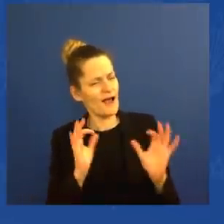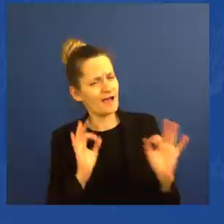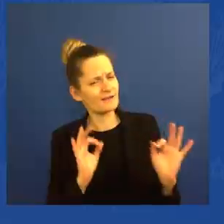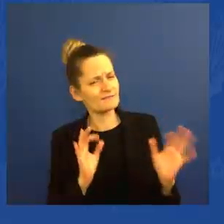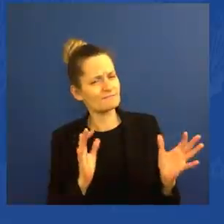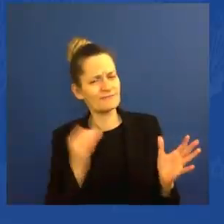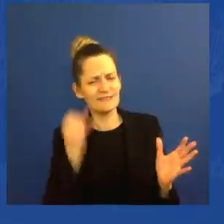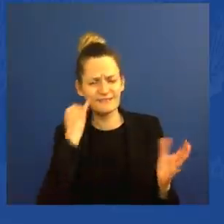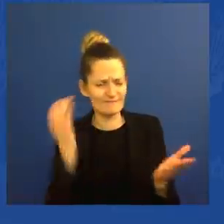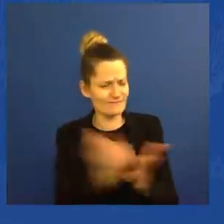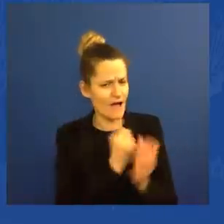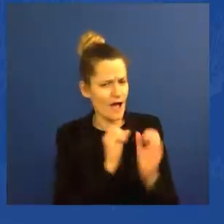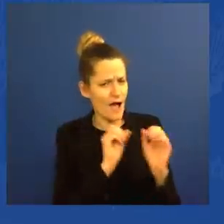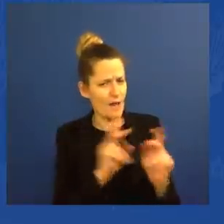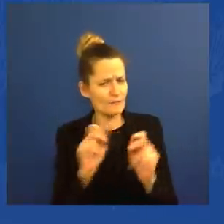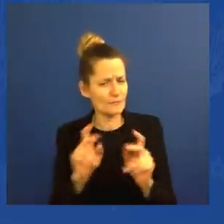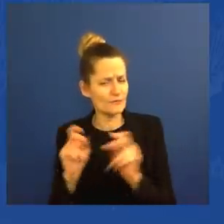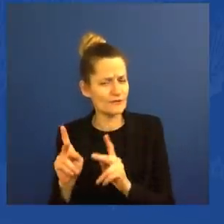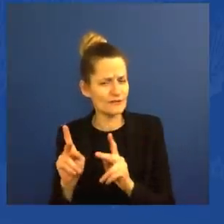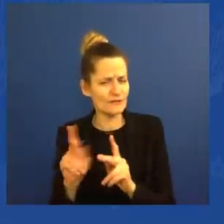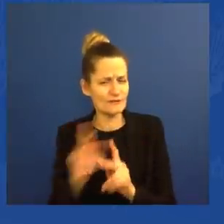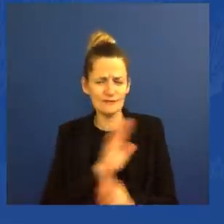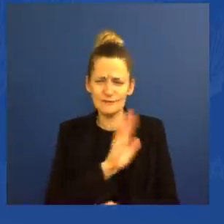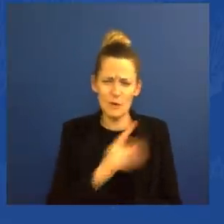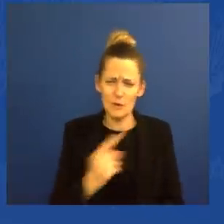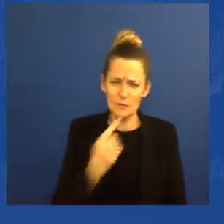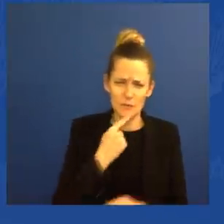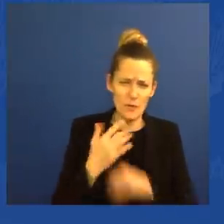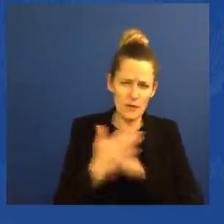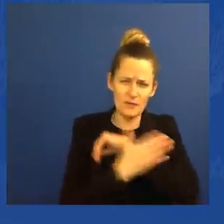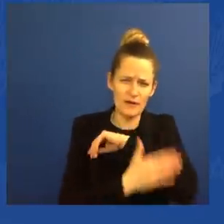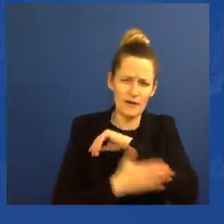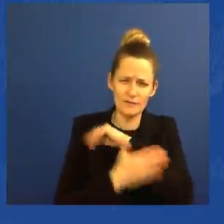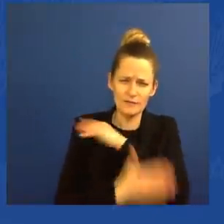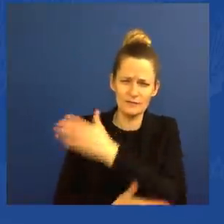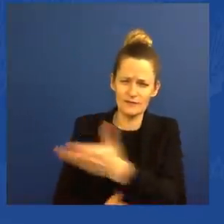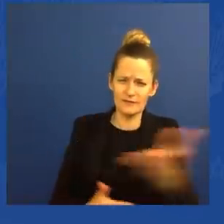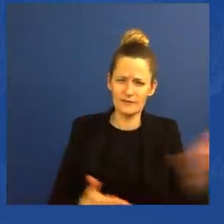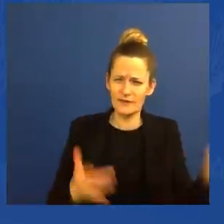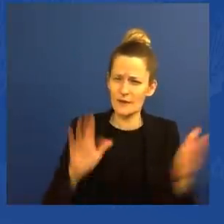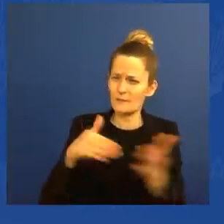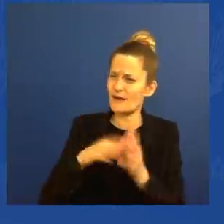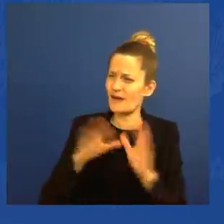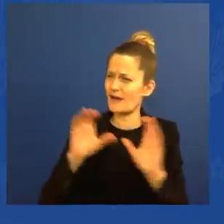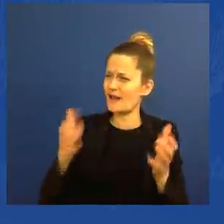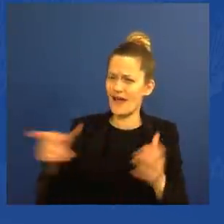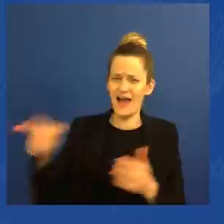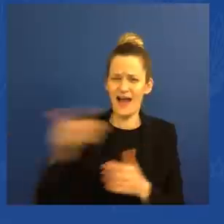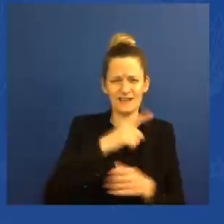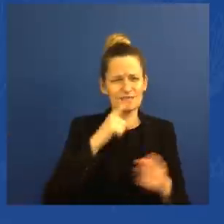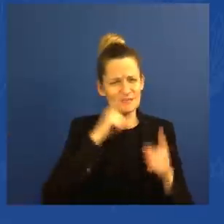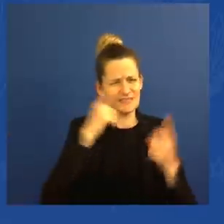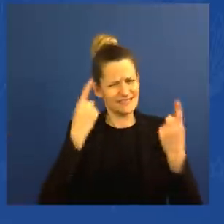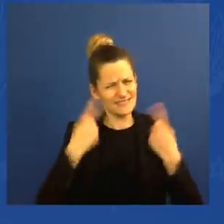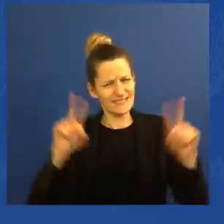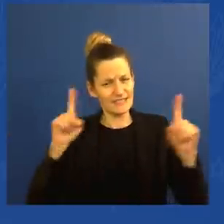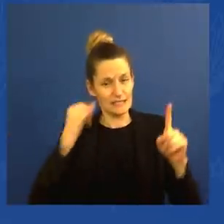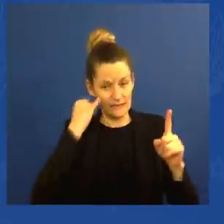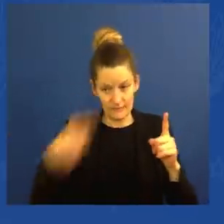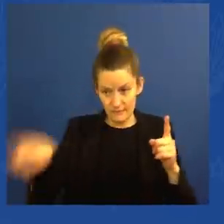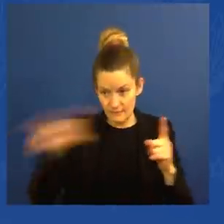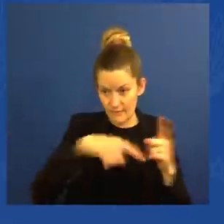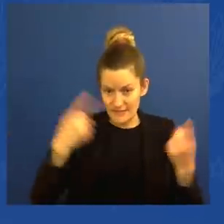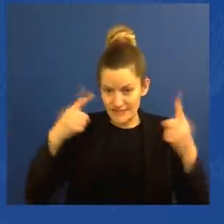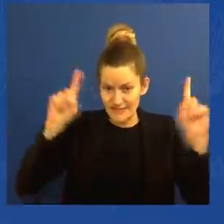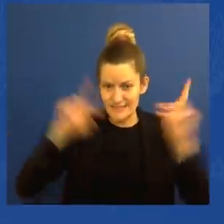let the country down. When they do well, everybody does well. But look, so gasoline prices, home heating oil prices